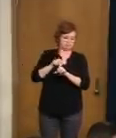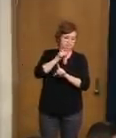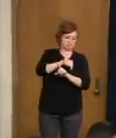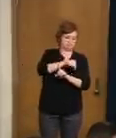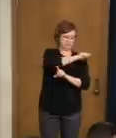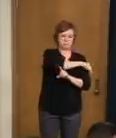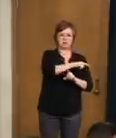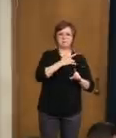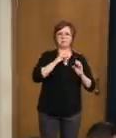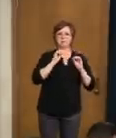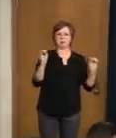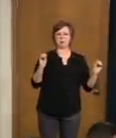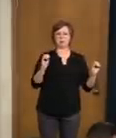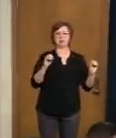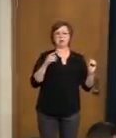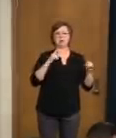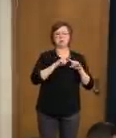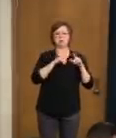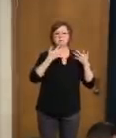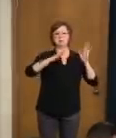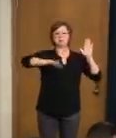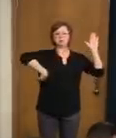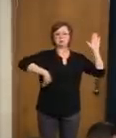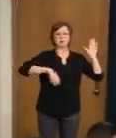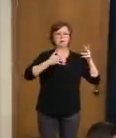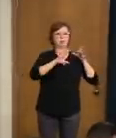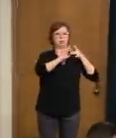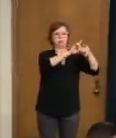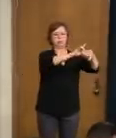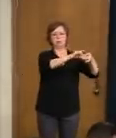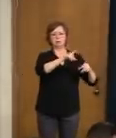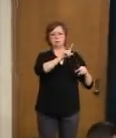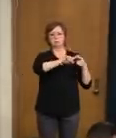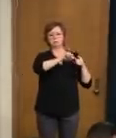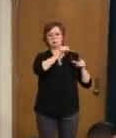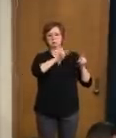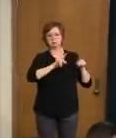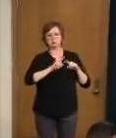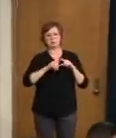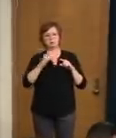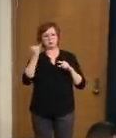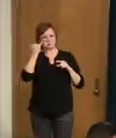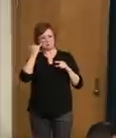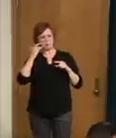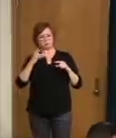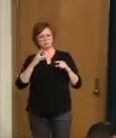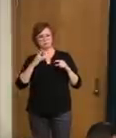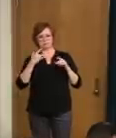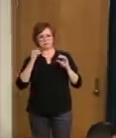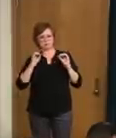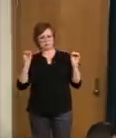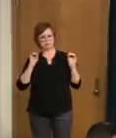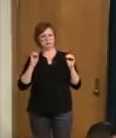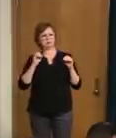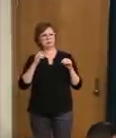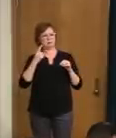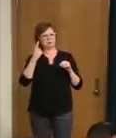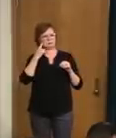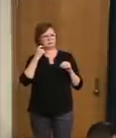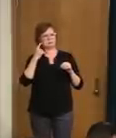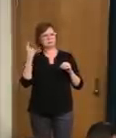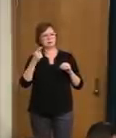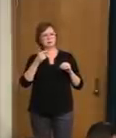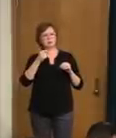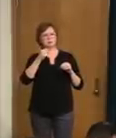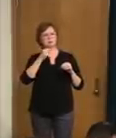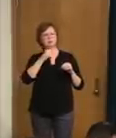time. But of course, if you are symptomatic, you need to stay home, seek testing, and then testing allows you to notify your close